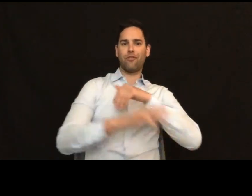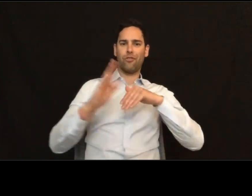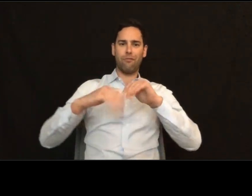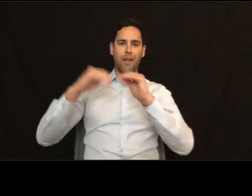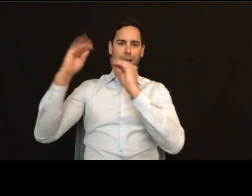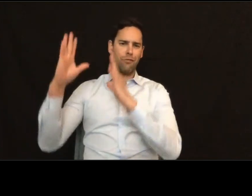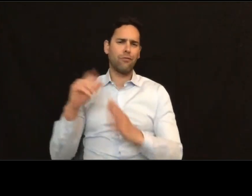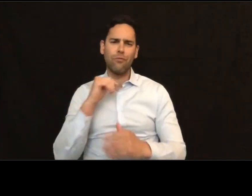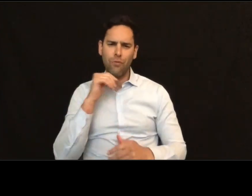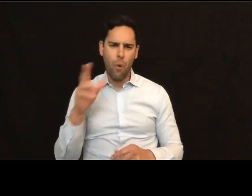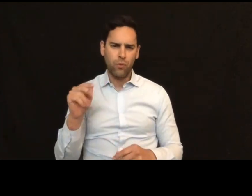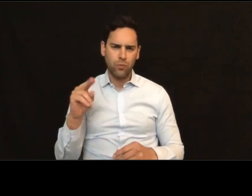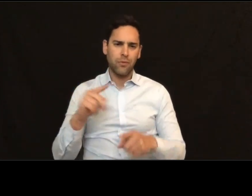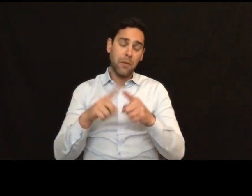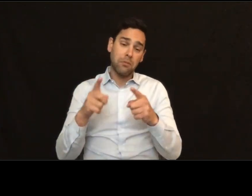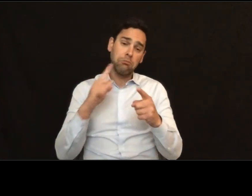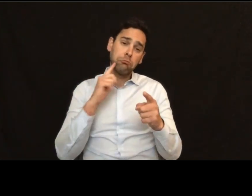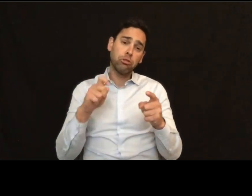just use it.